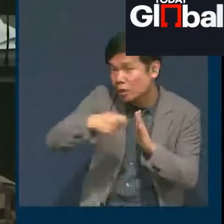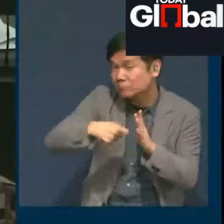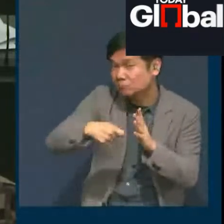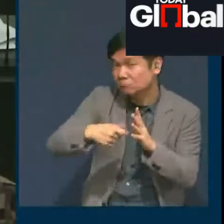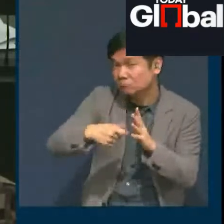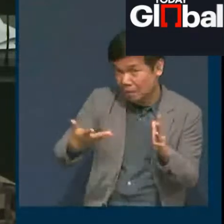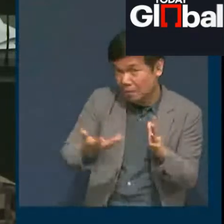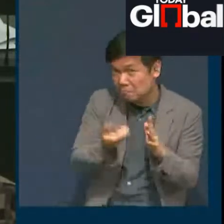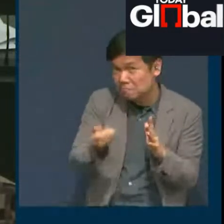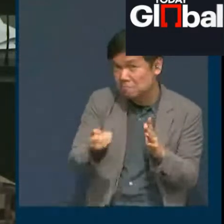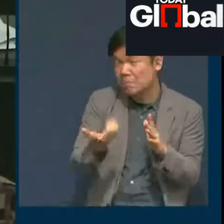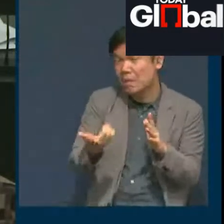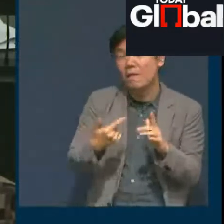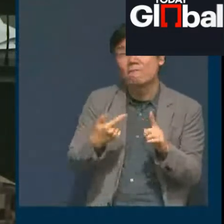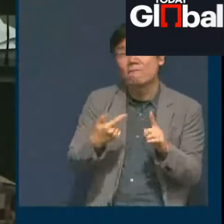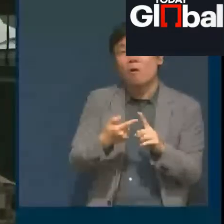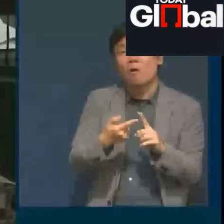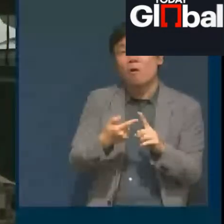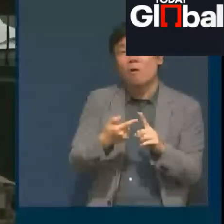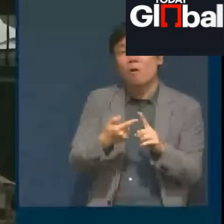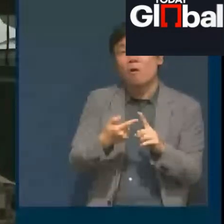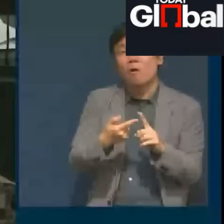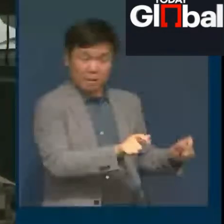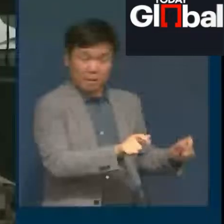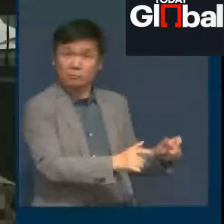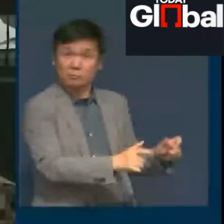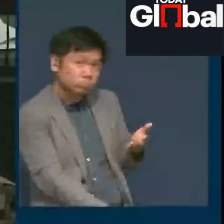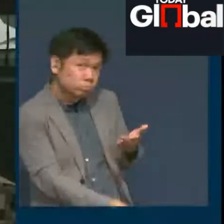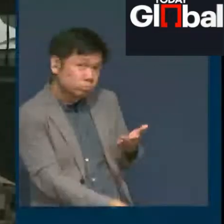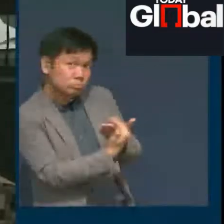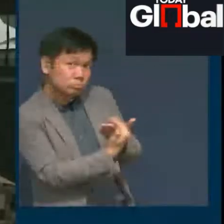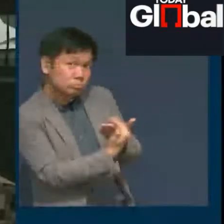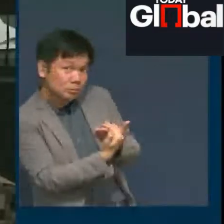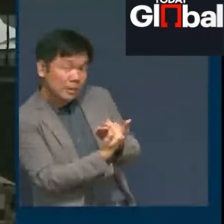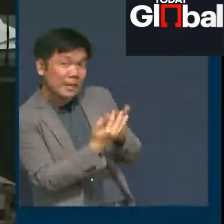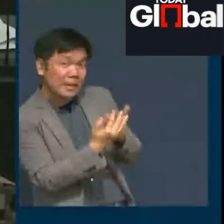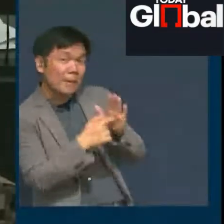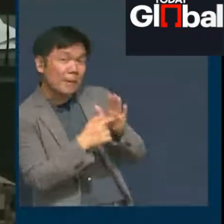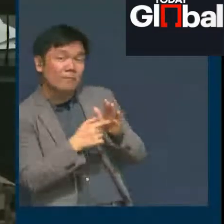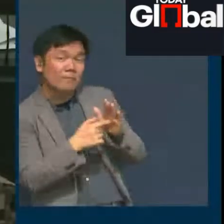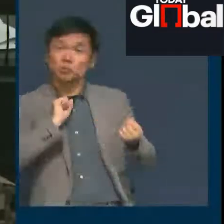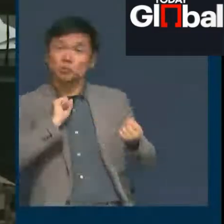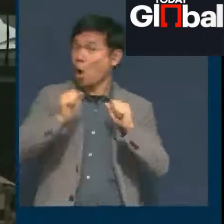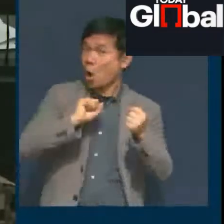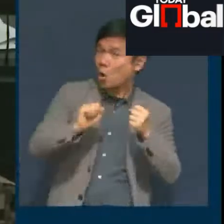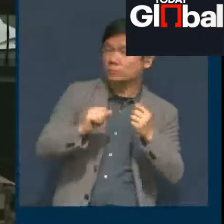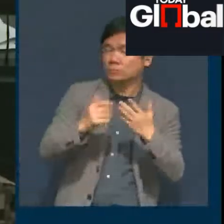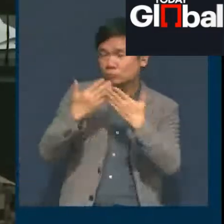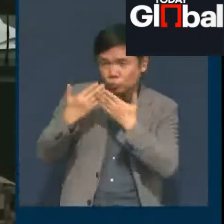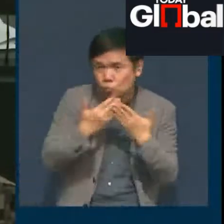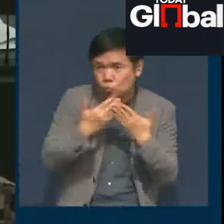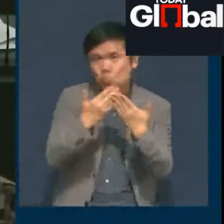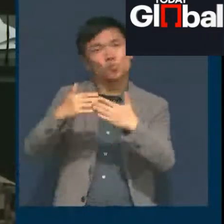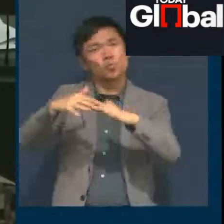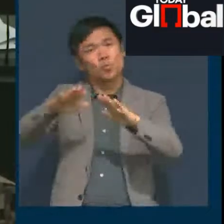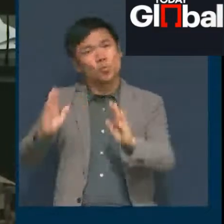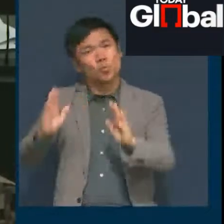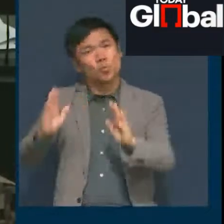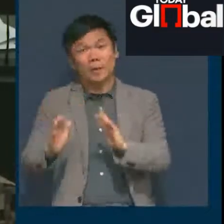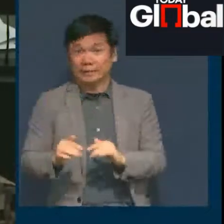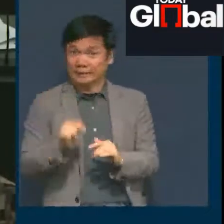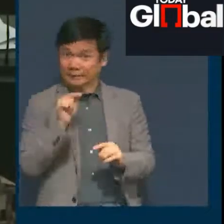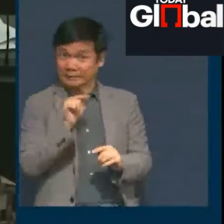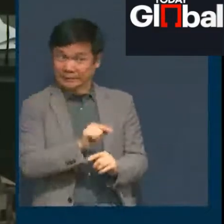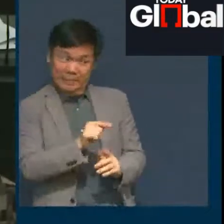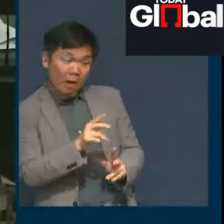societal integration in sports and cultural fields, in schools, as well as early detection of the disability,